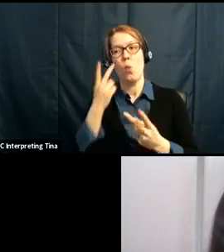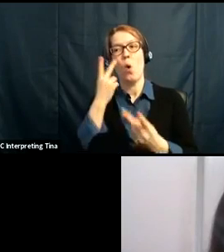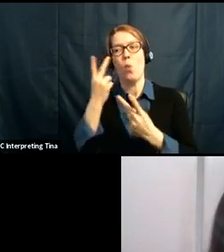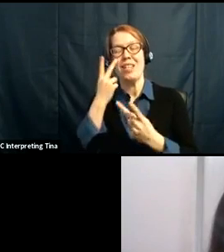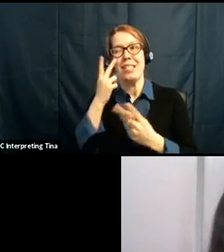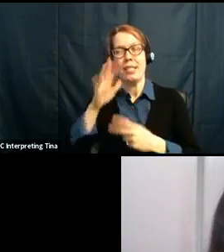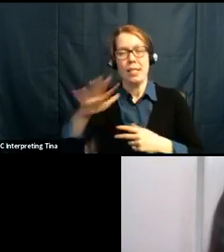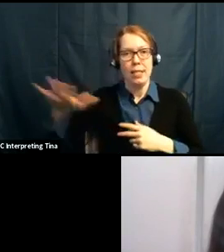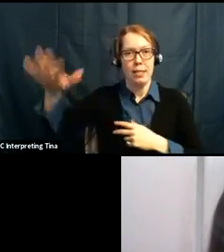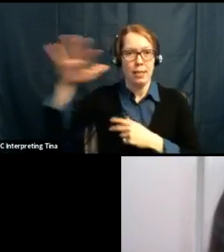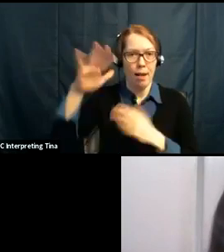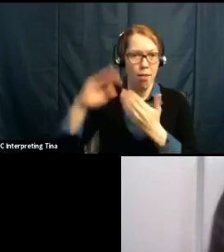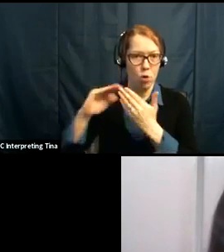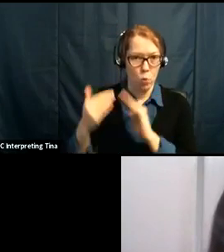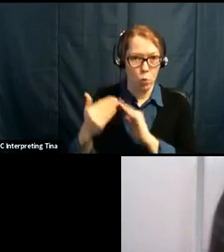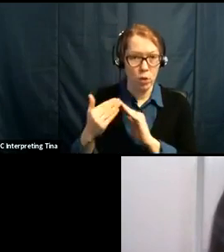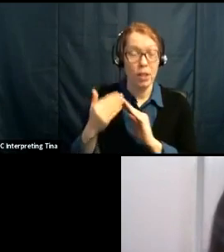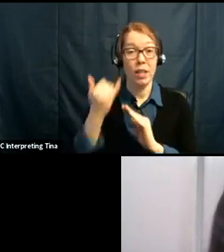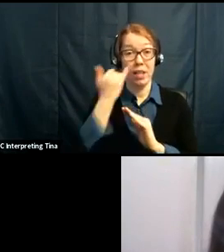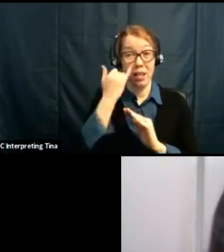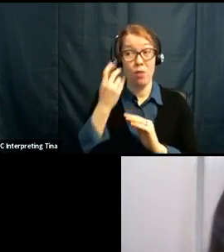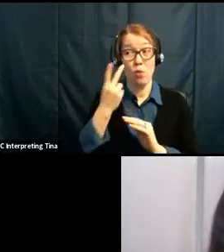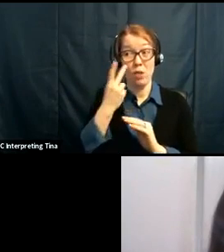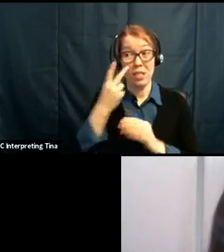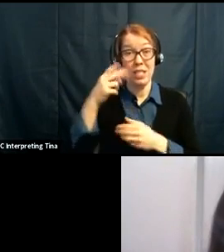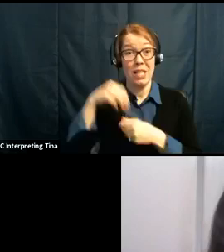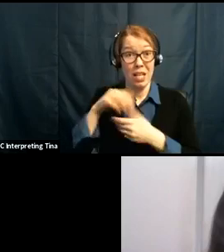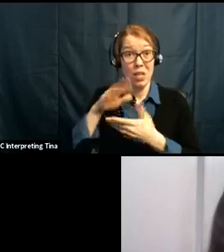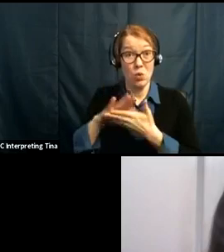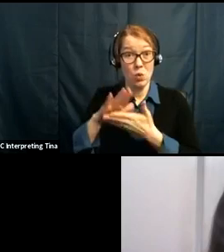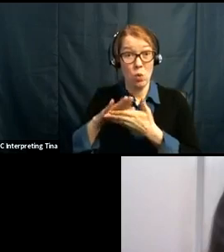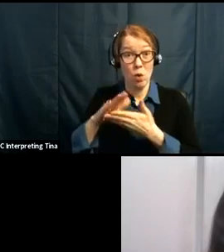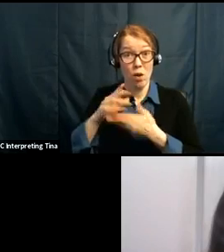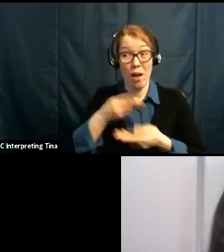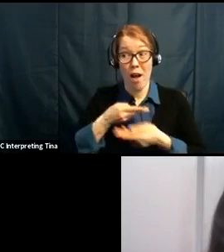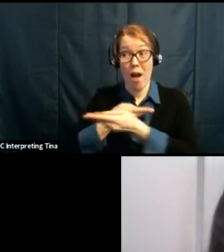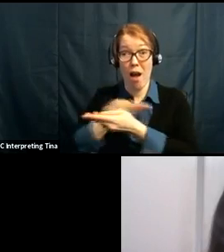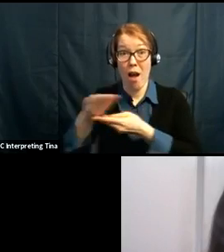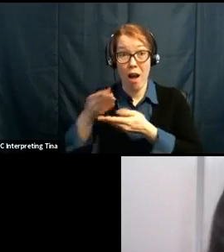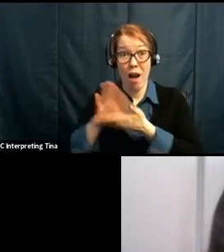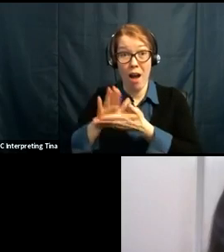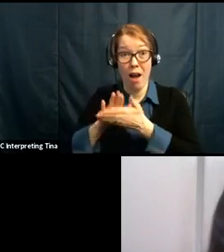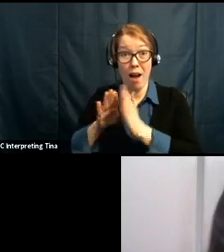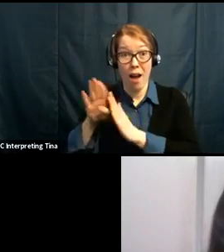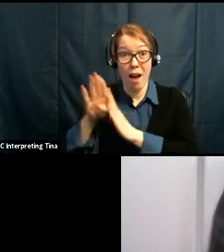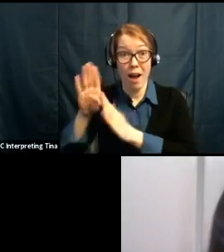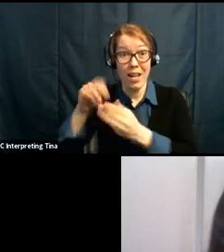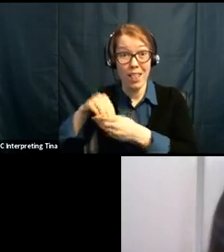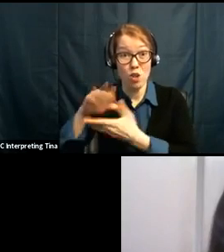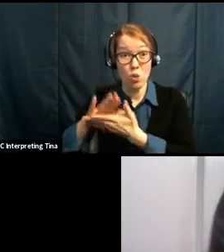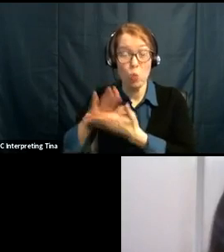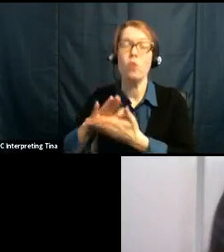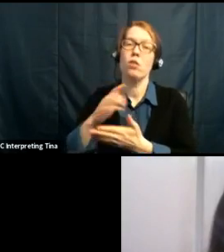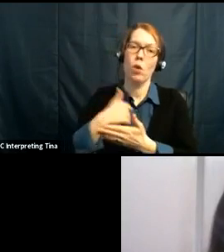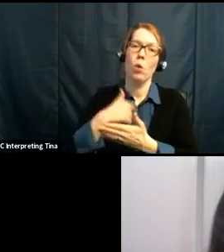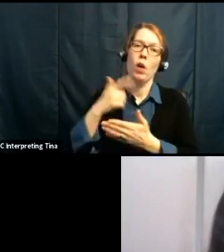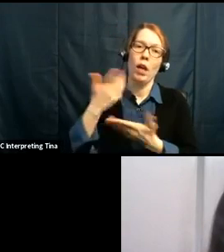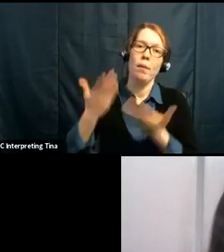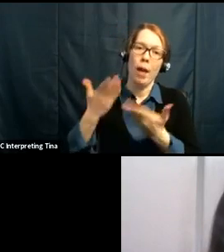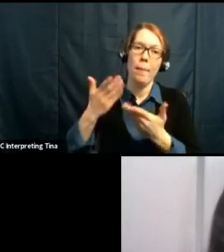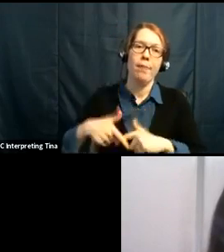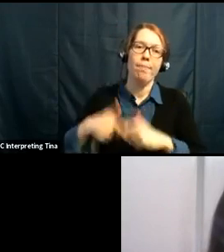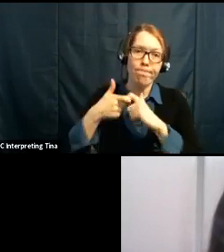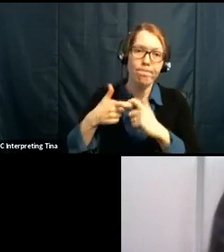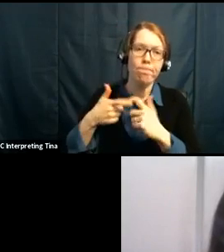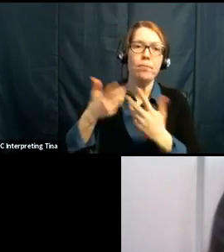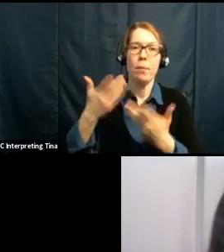community. If we do start seeing in-school transmission, then, we're gonna have to make a recommendation to maybe do something different,